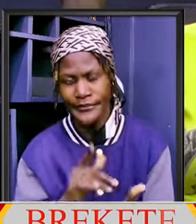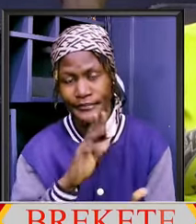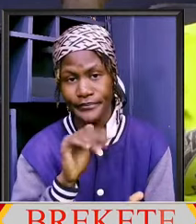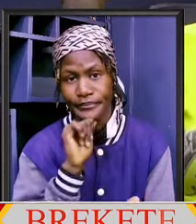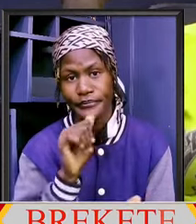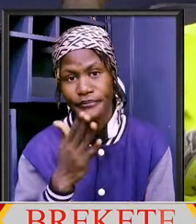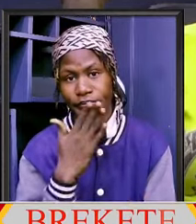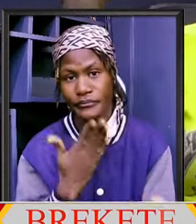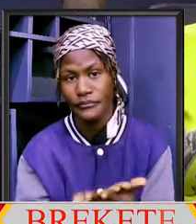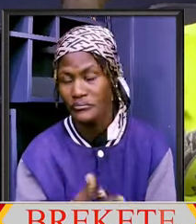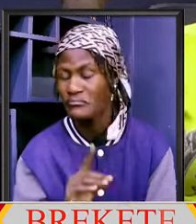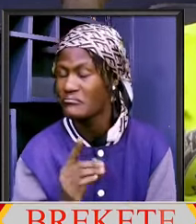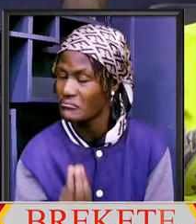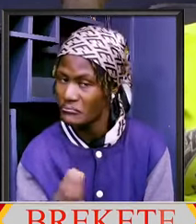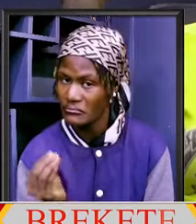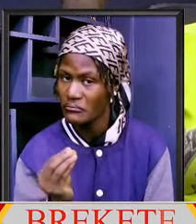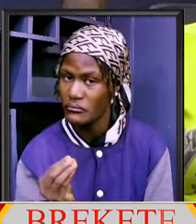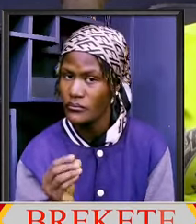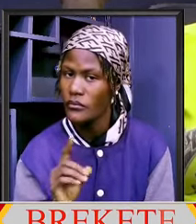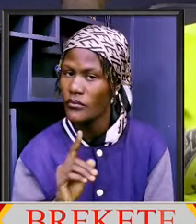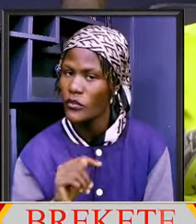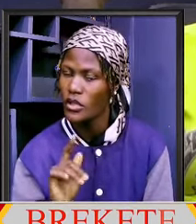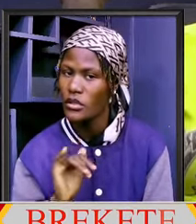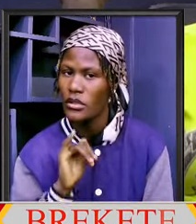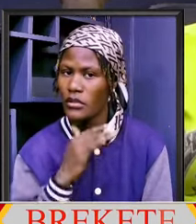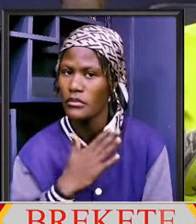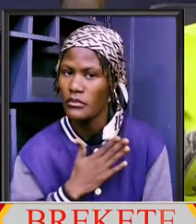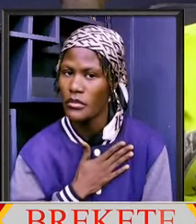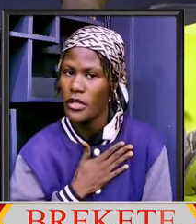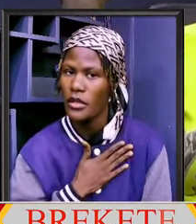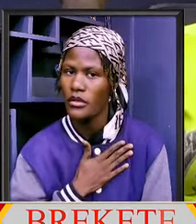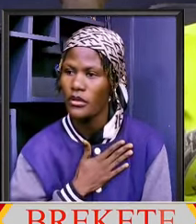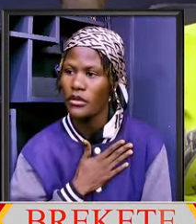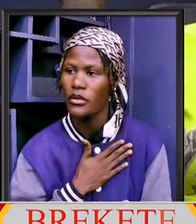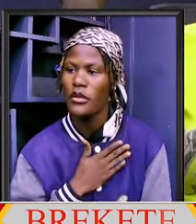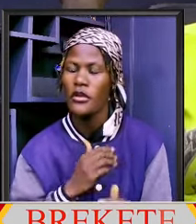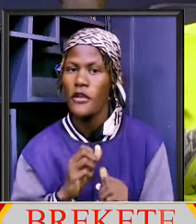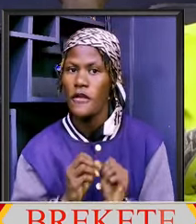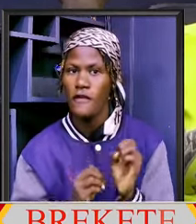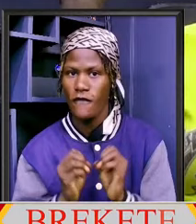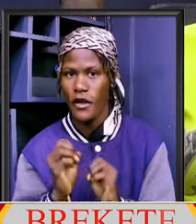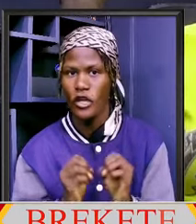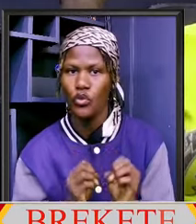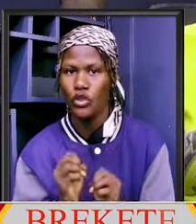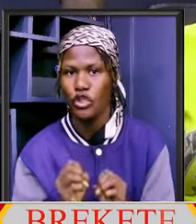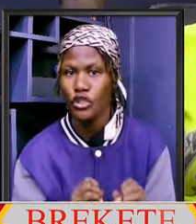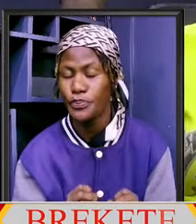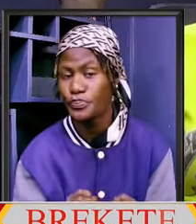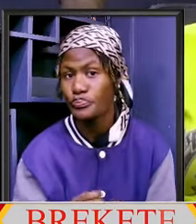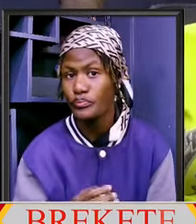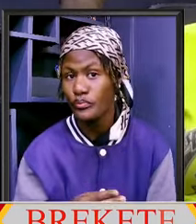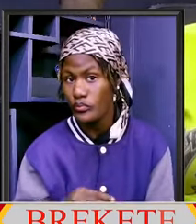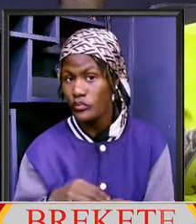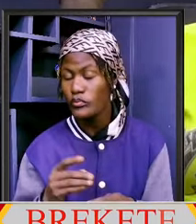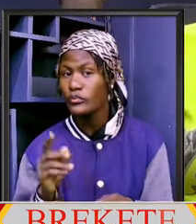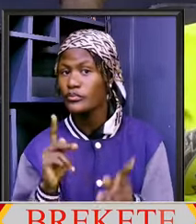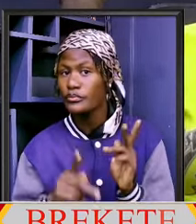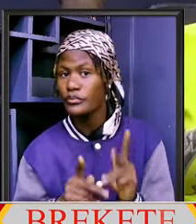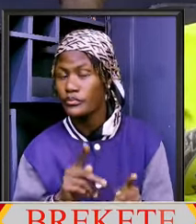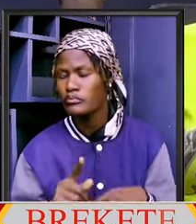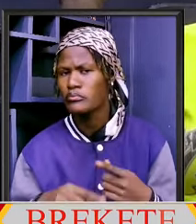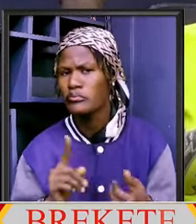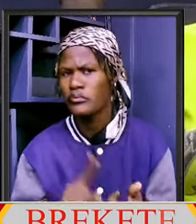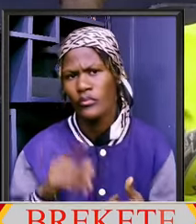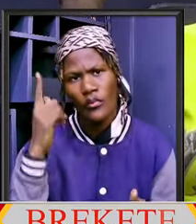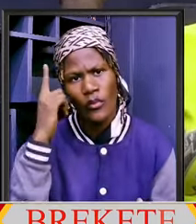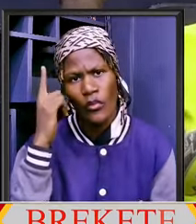This is my own evaluation. Yes. Other people, if you don't go other government hospitals, then treat them